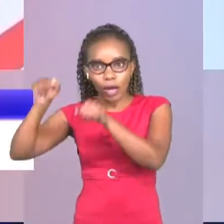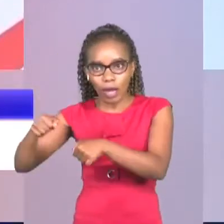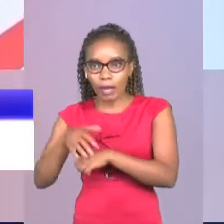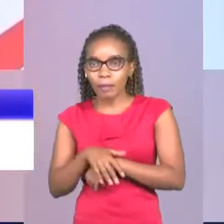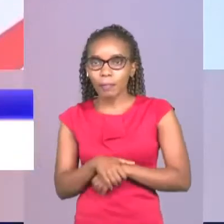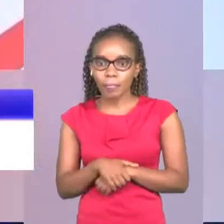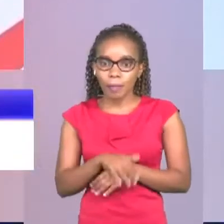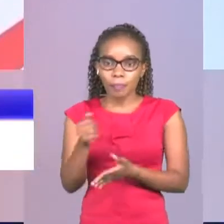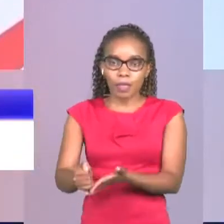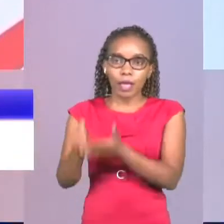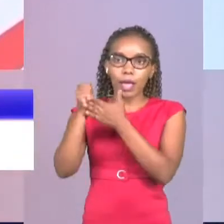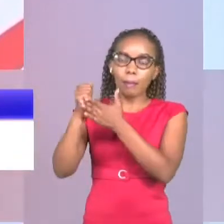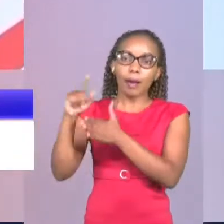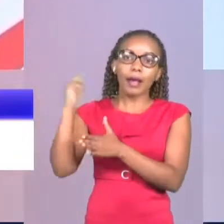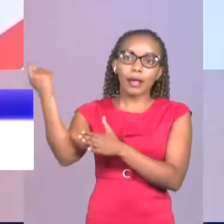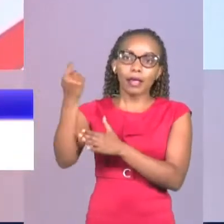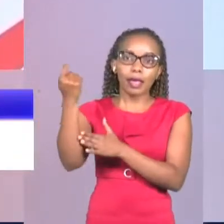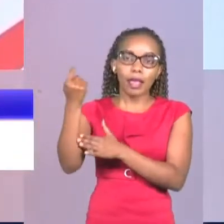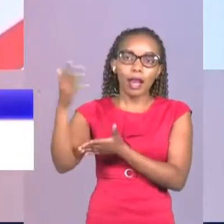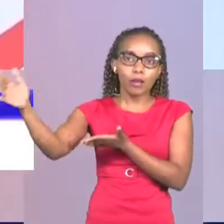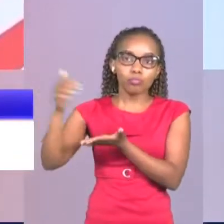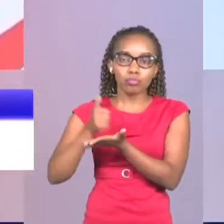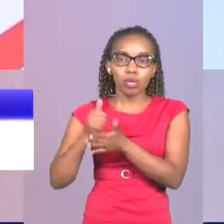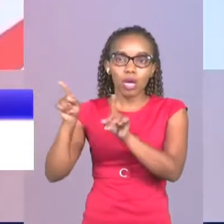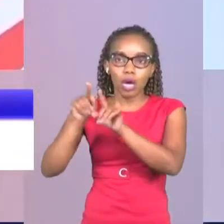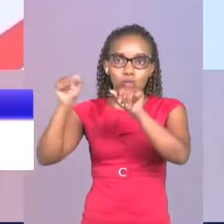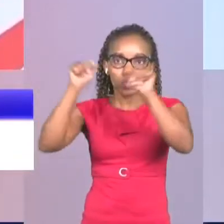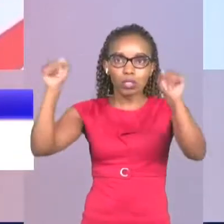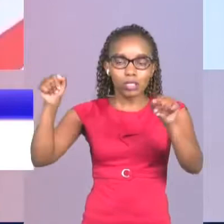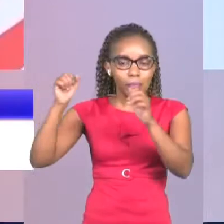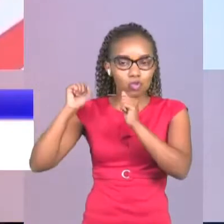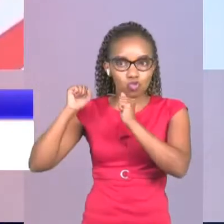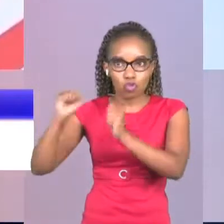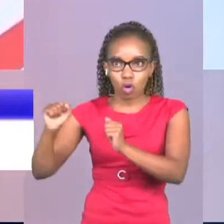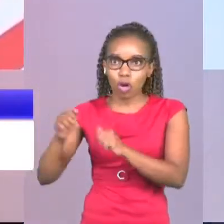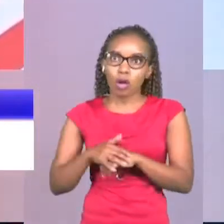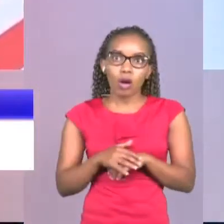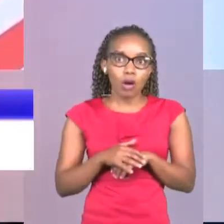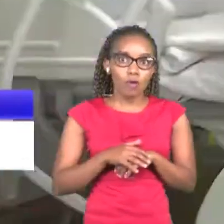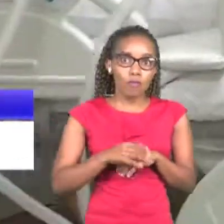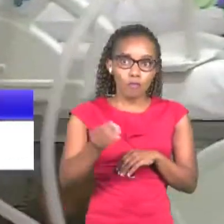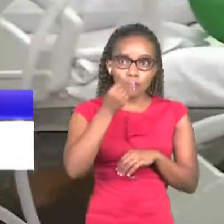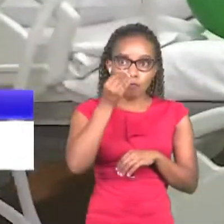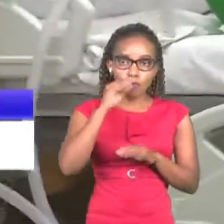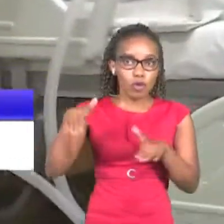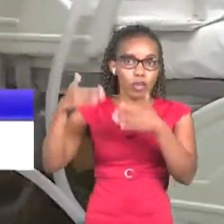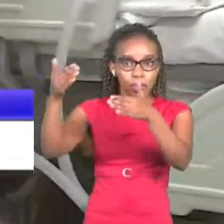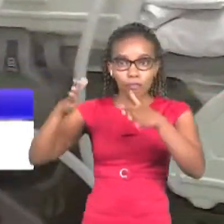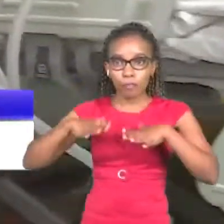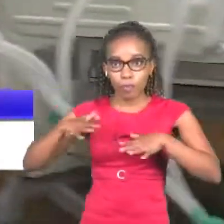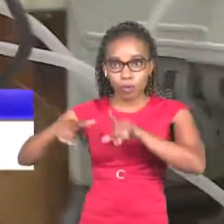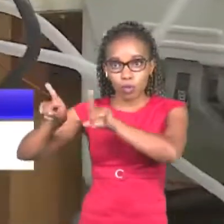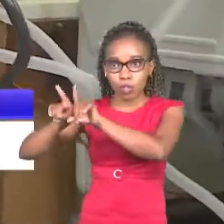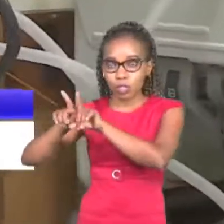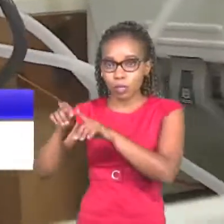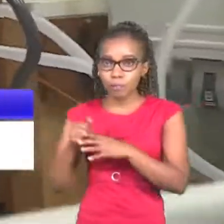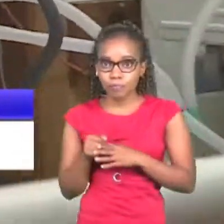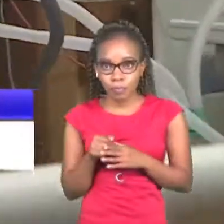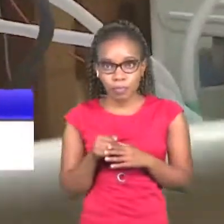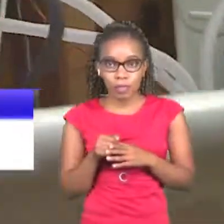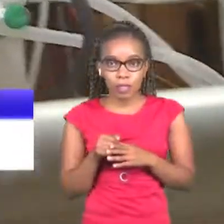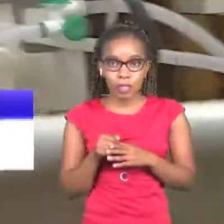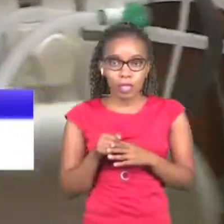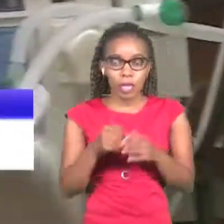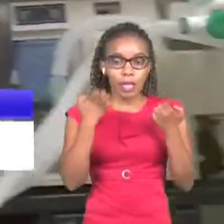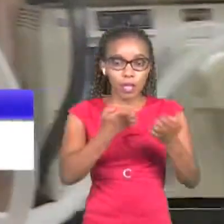keep Kenyans employed, and bolstered the systems that bring food from farms to markets. Ventilators donated today